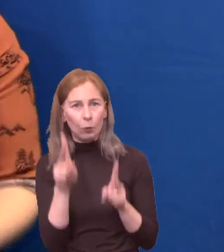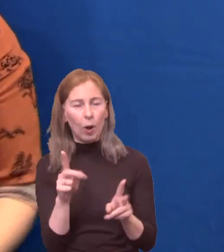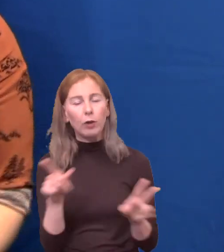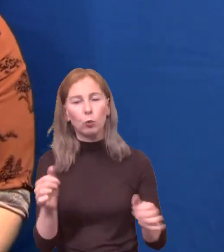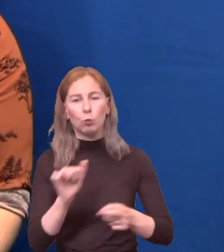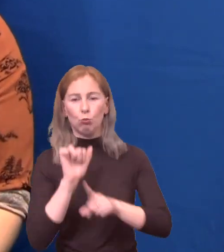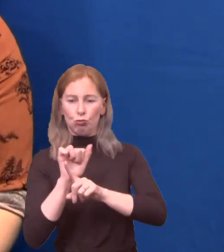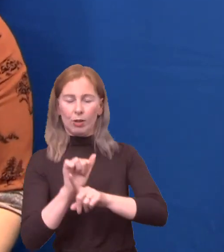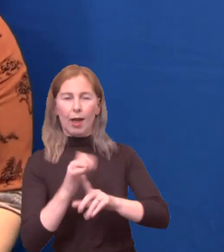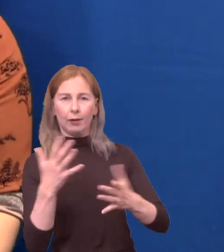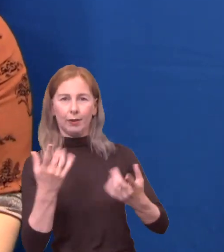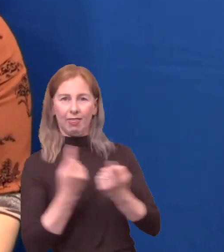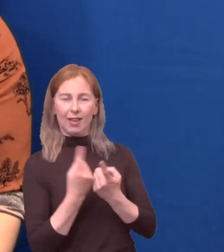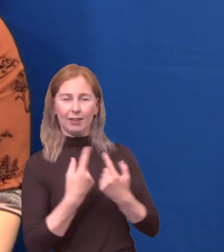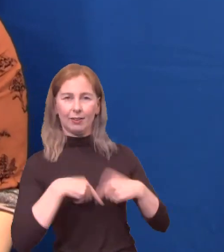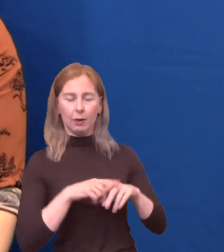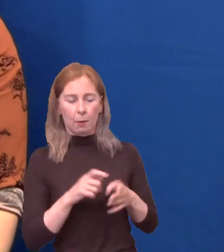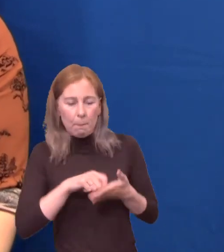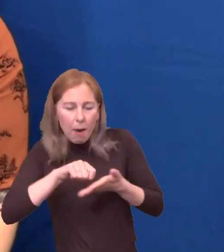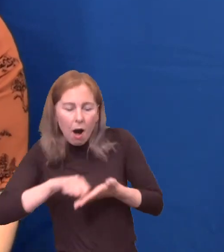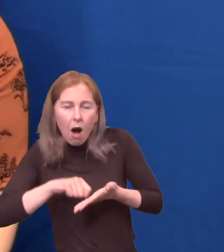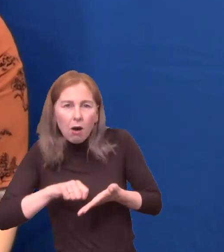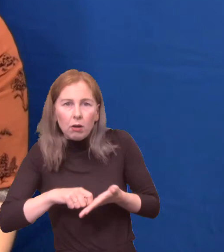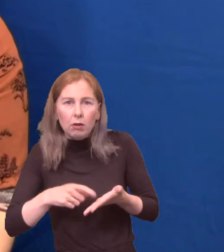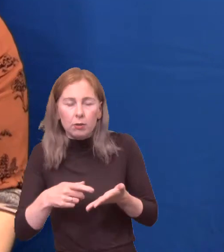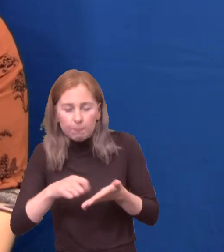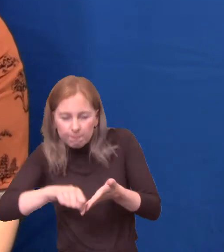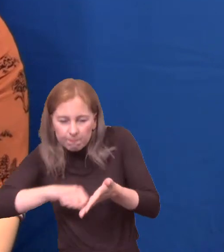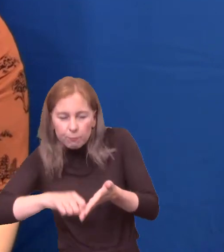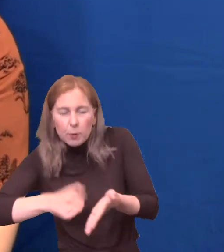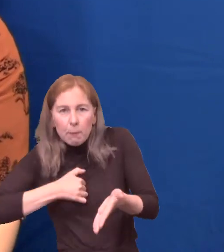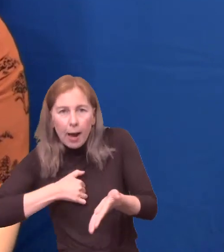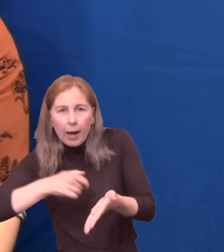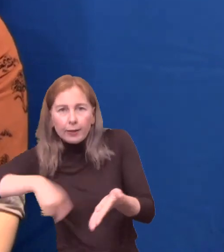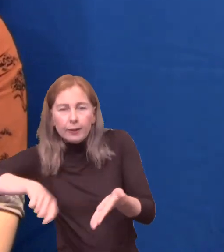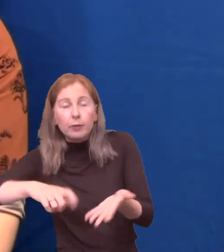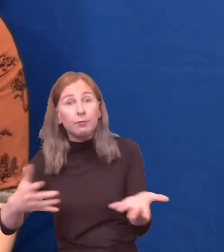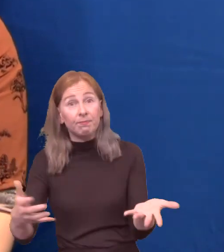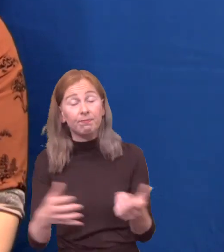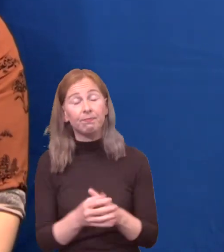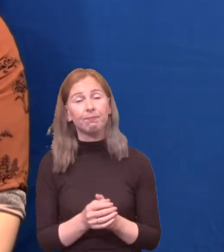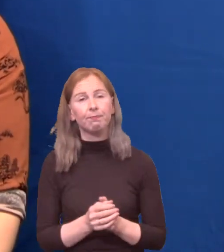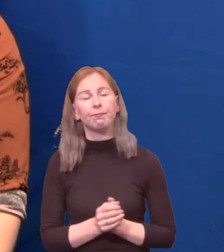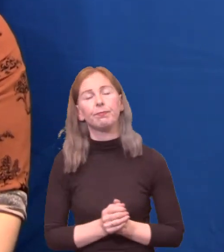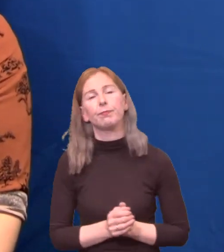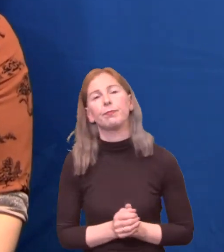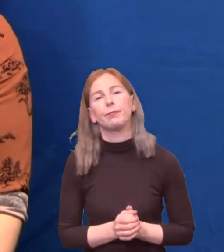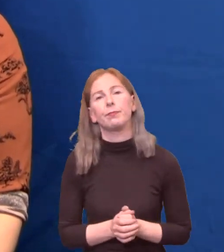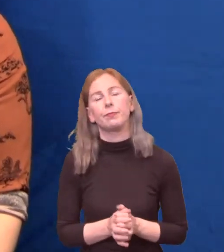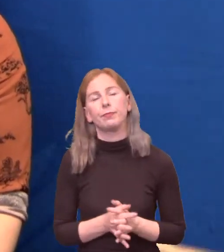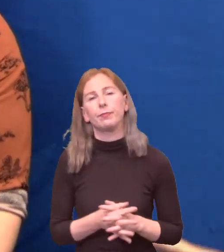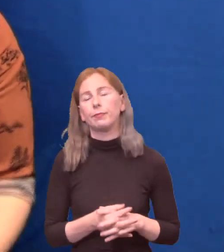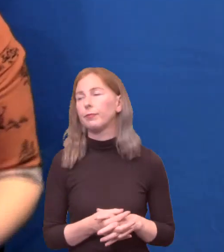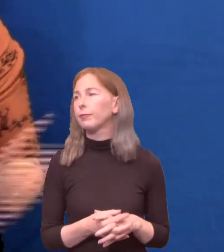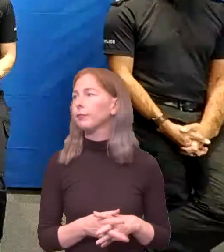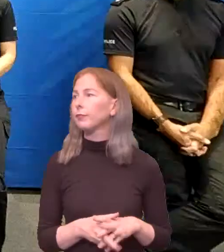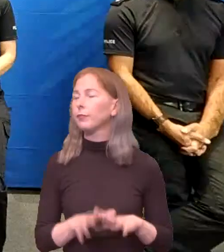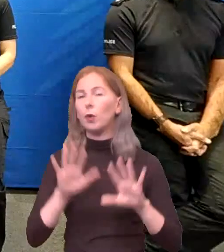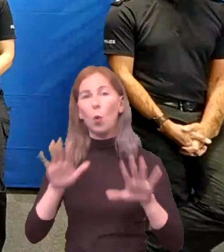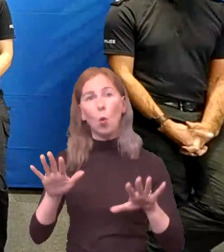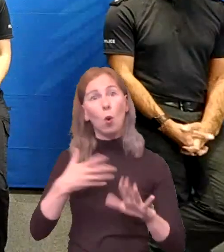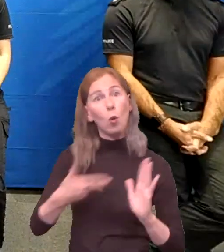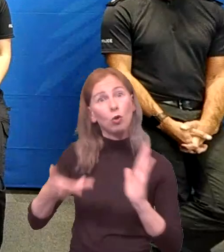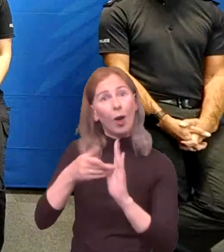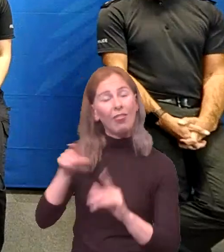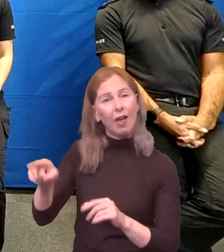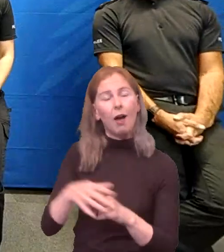your property marked, and to try and get around those things which make it harder to protect your land. Just to touch on that as Yes, well. of